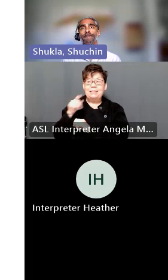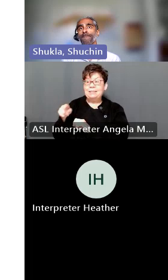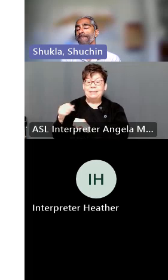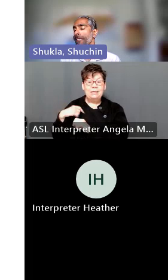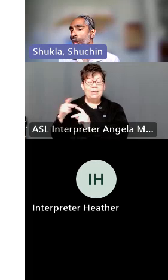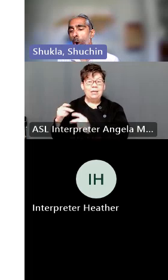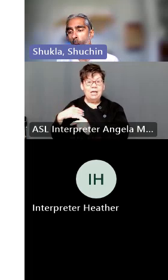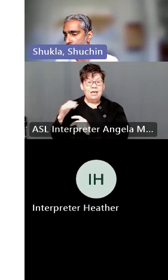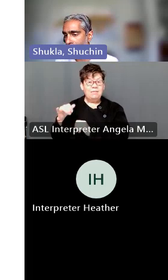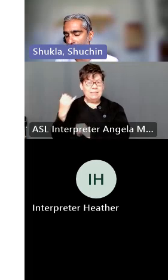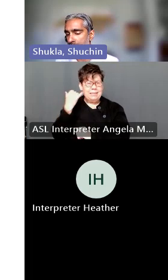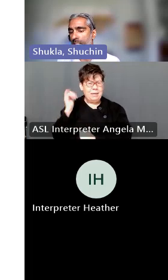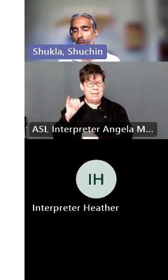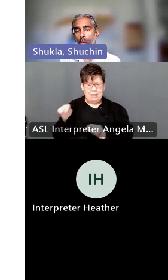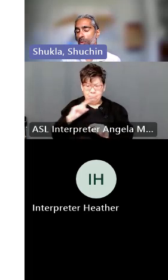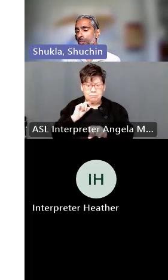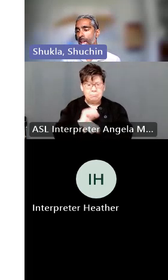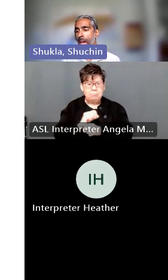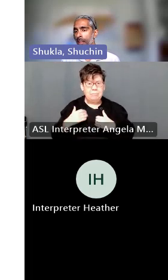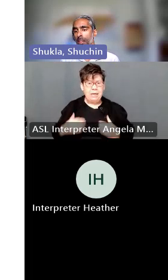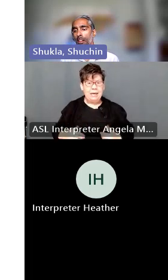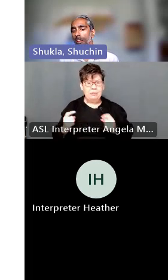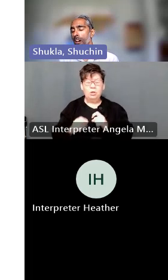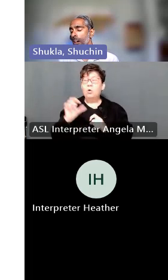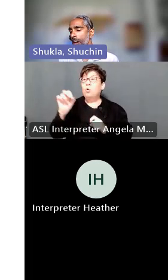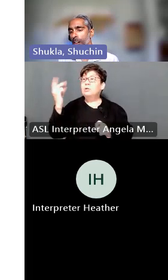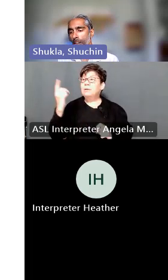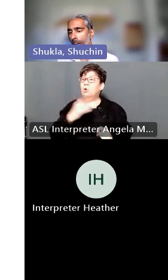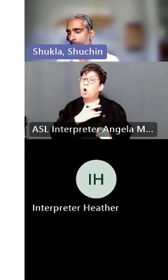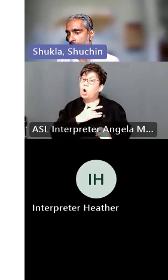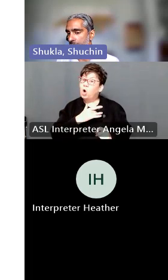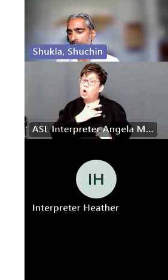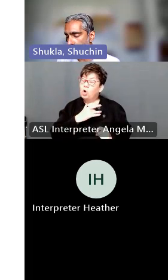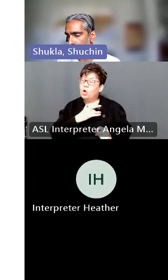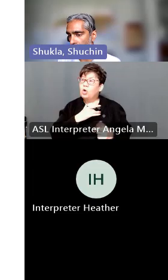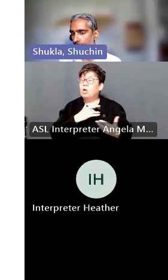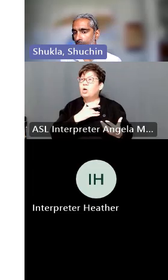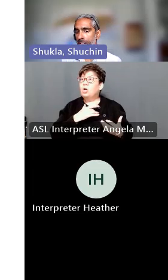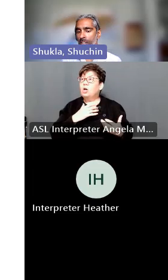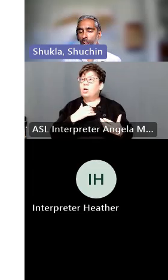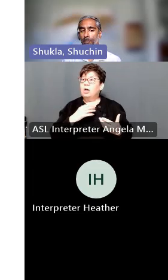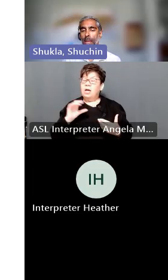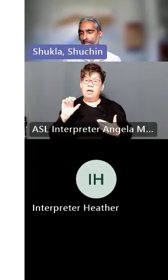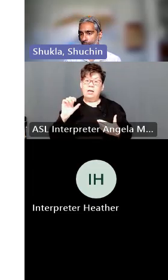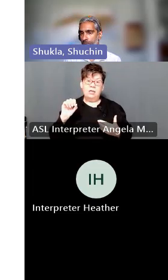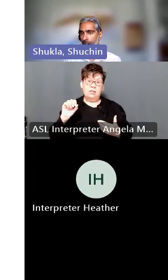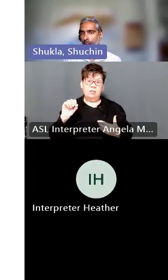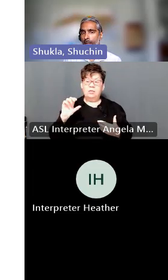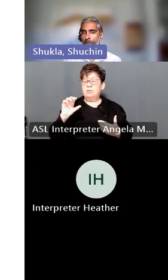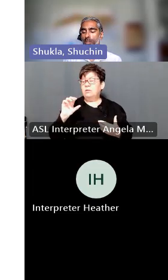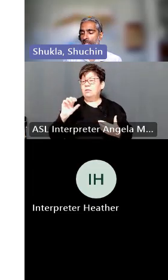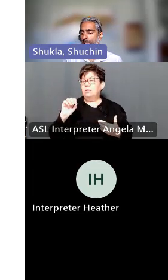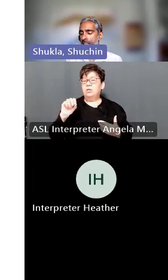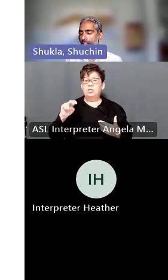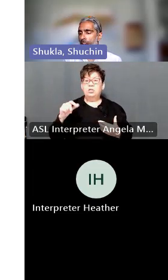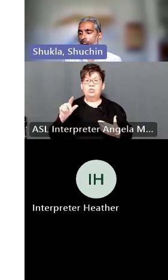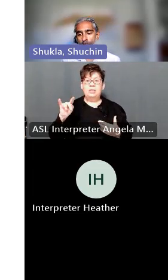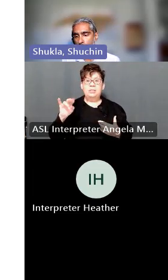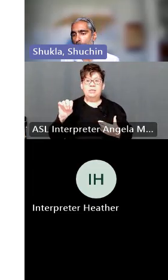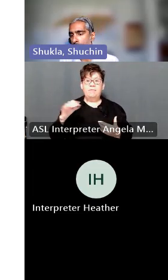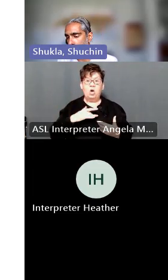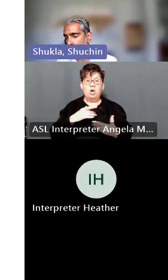or heart changes with someone who's had congestive heart failure develop, etc. So